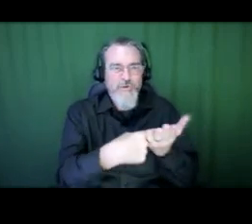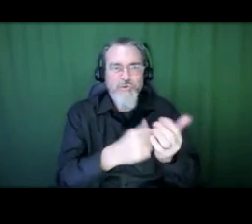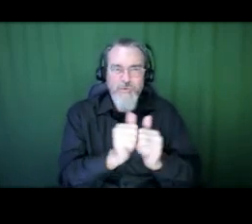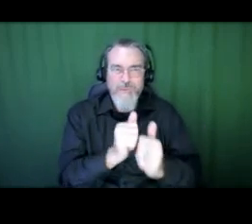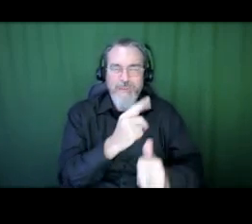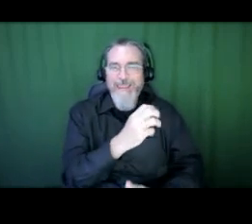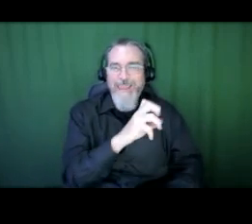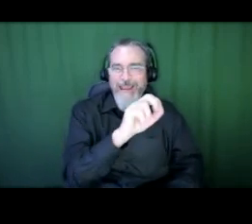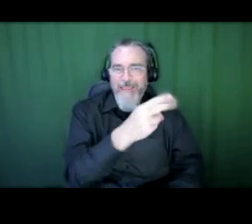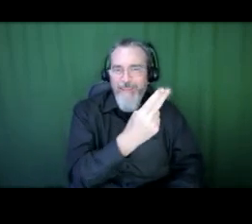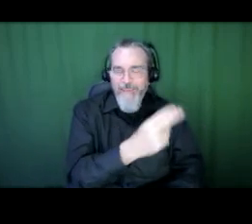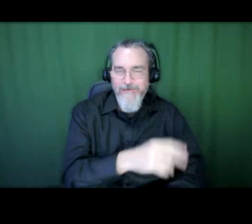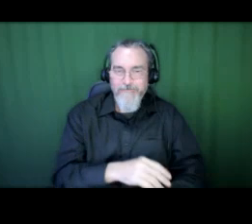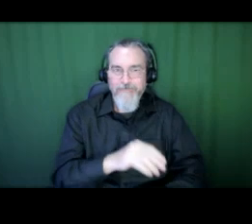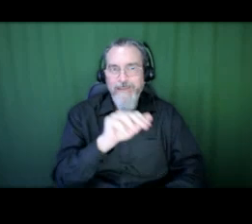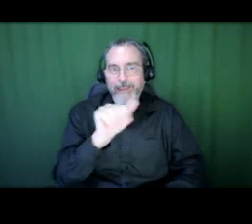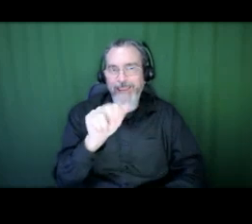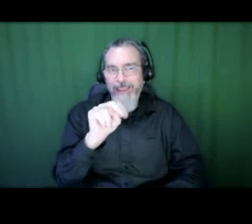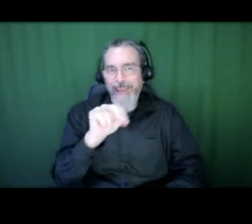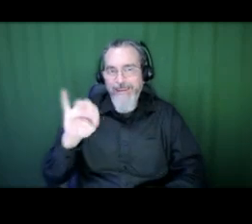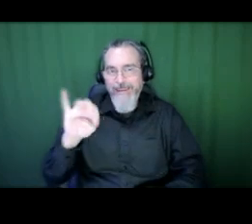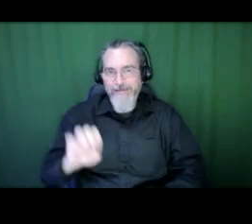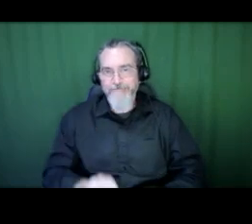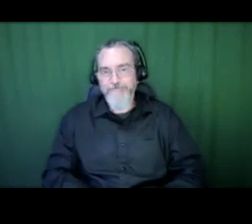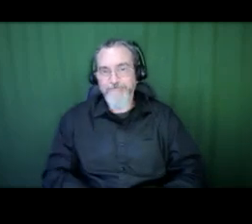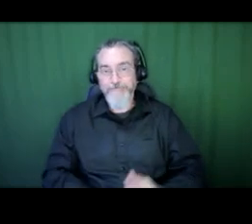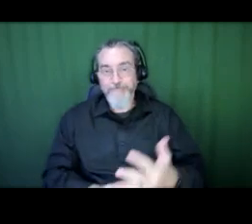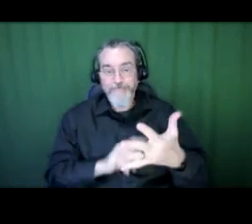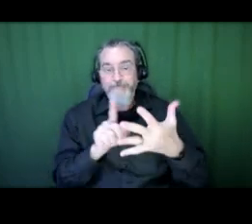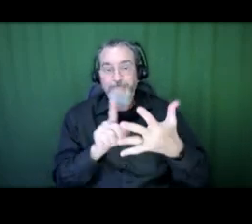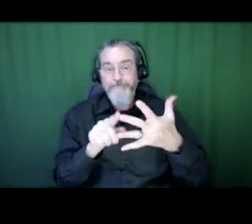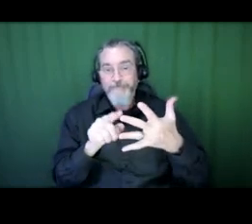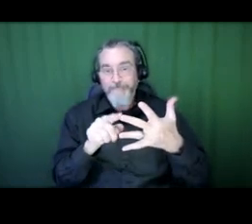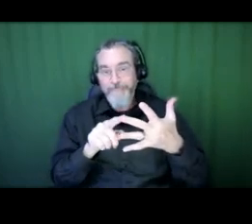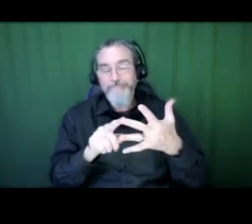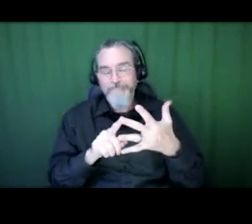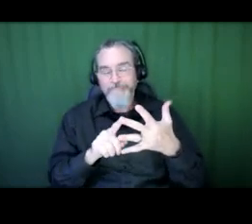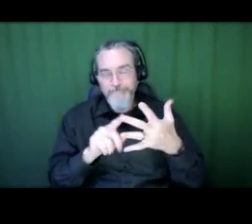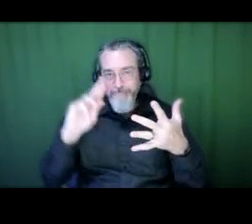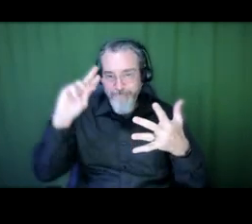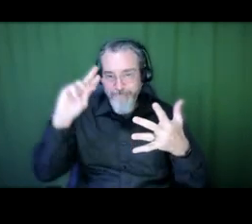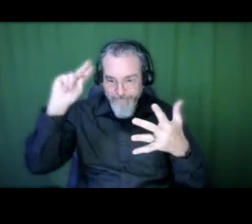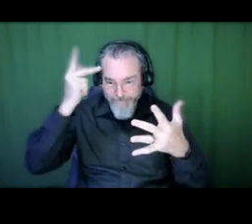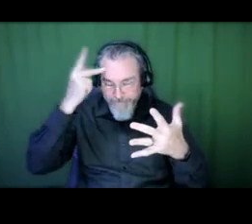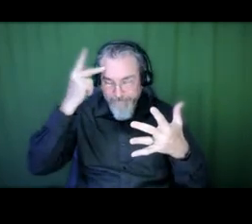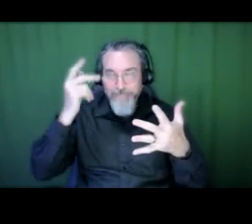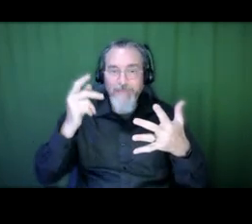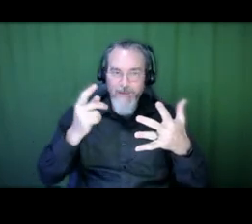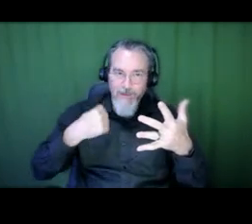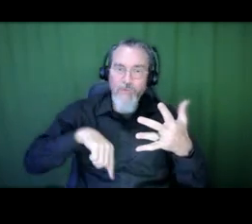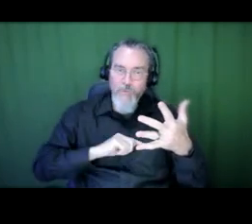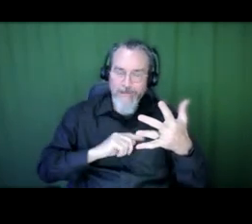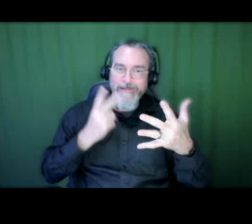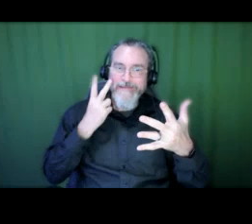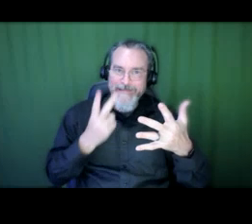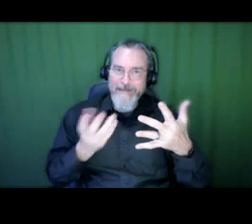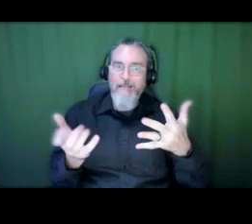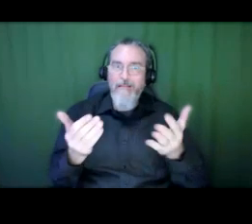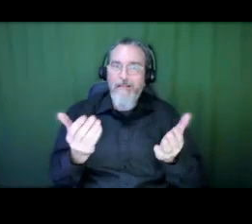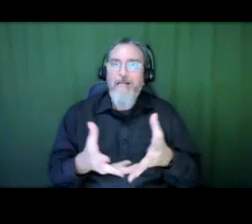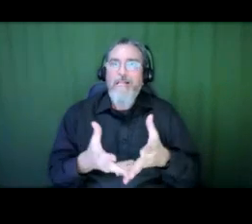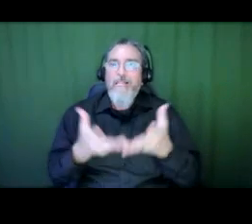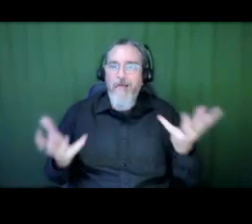of politicization is something we encounter a lot when using the word climate even. Sometimes we have to find